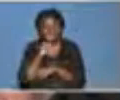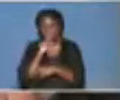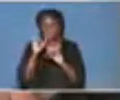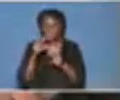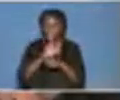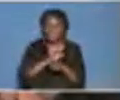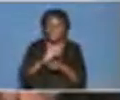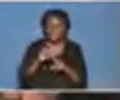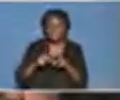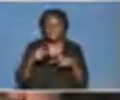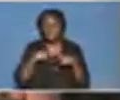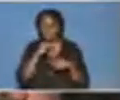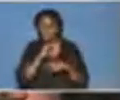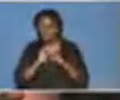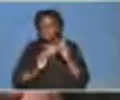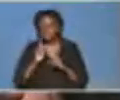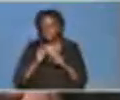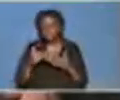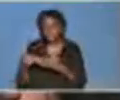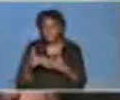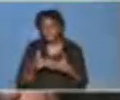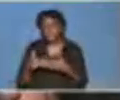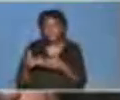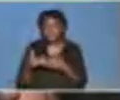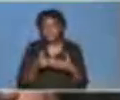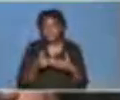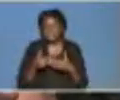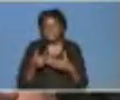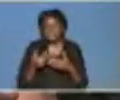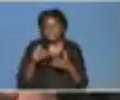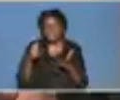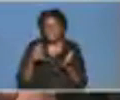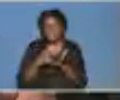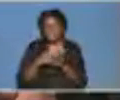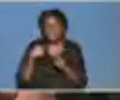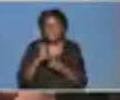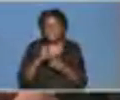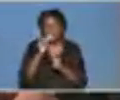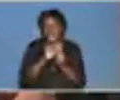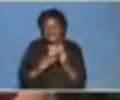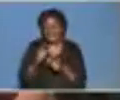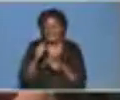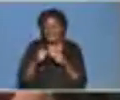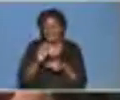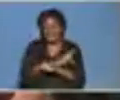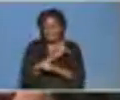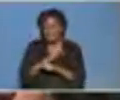businesses, but you have old persons, you have infants. So it affects everyone when power generation is an issue.